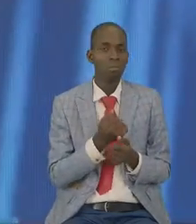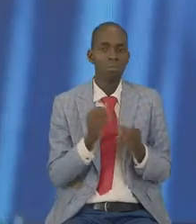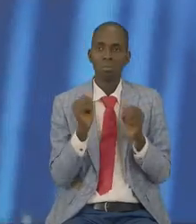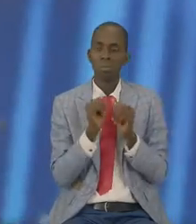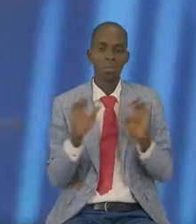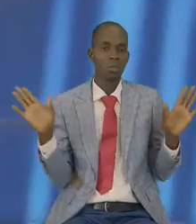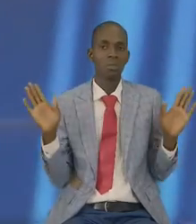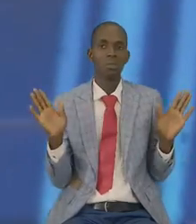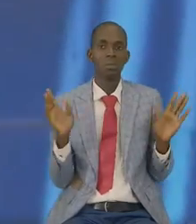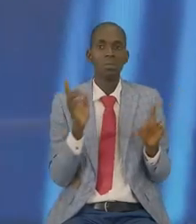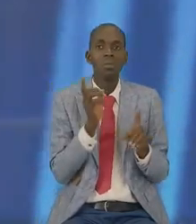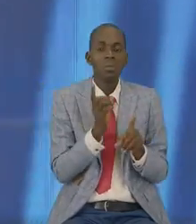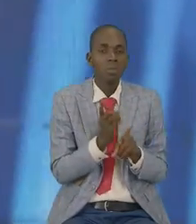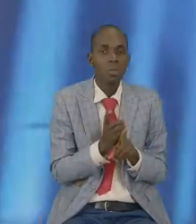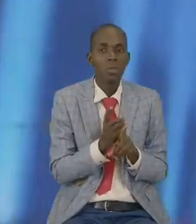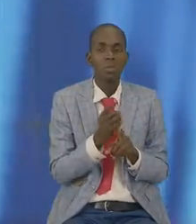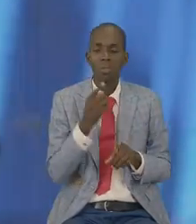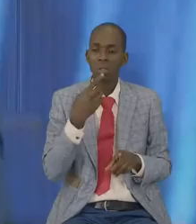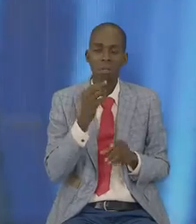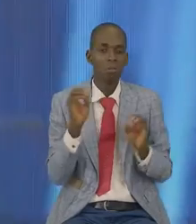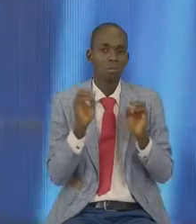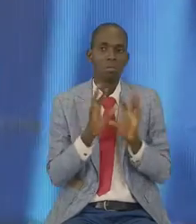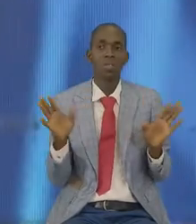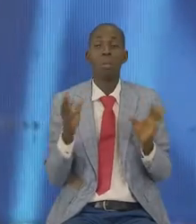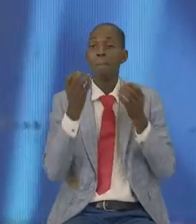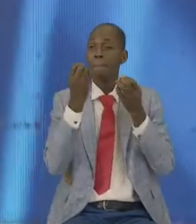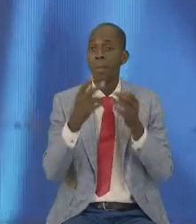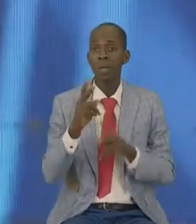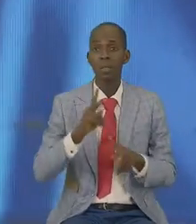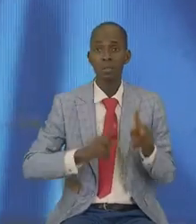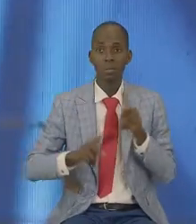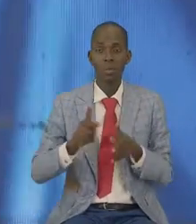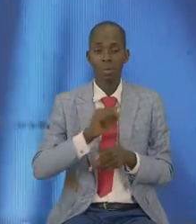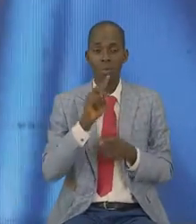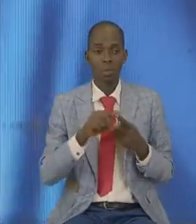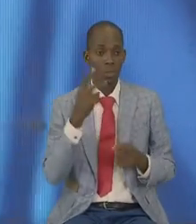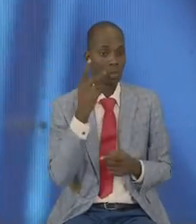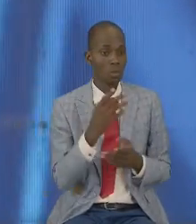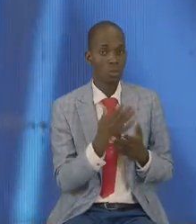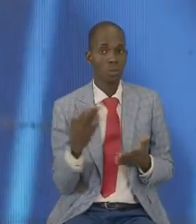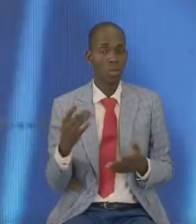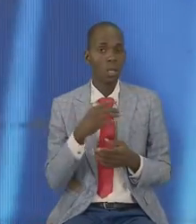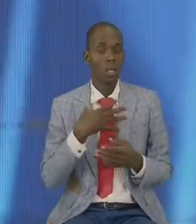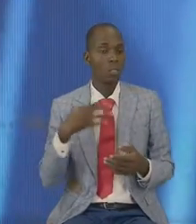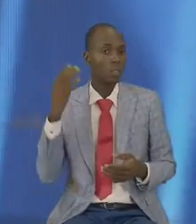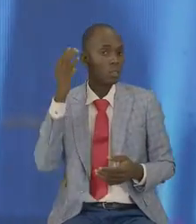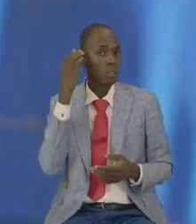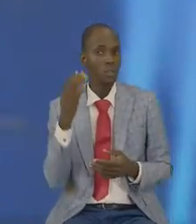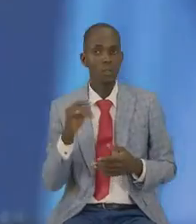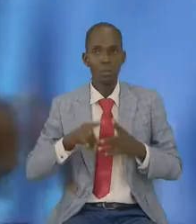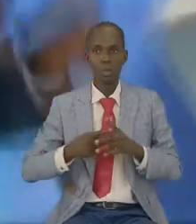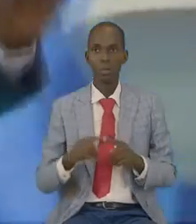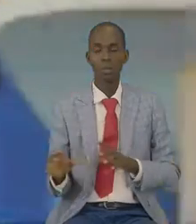saw and said nothing. Many people, when they see and they don't hear, they don't act.